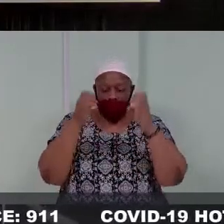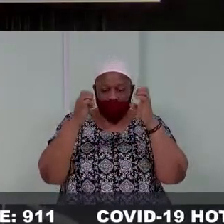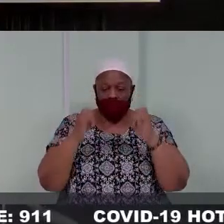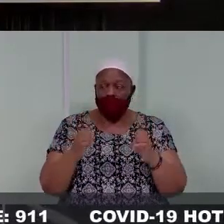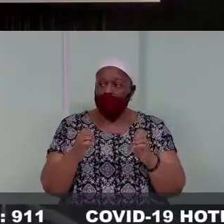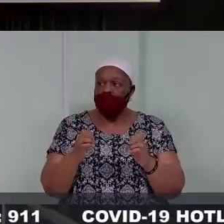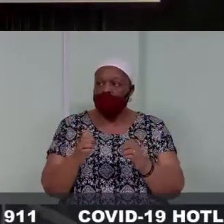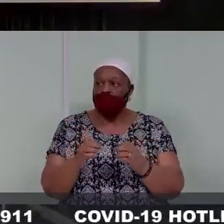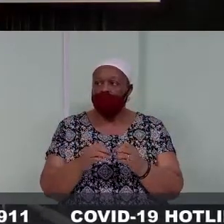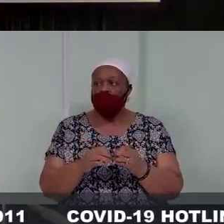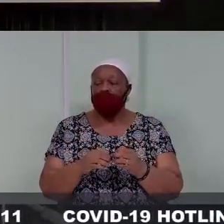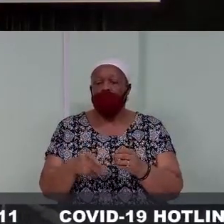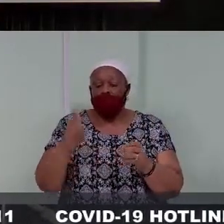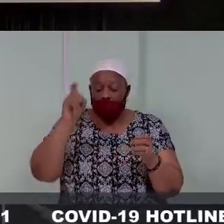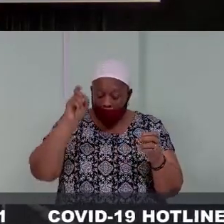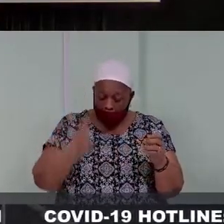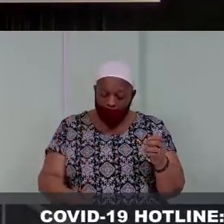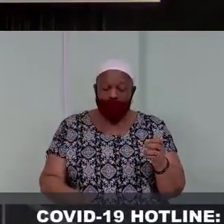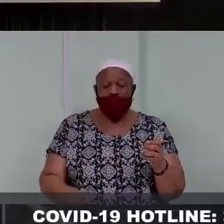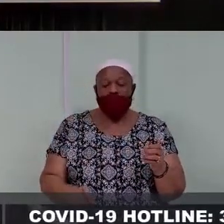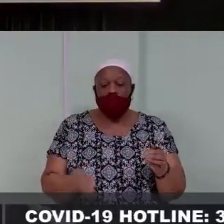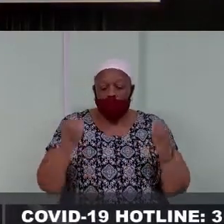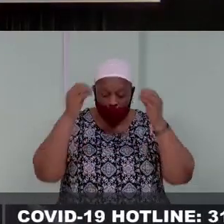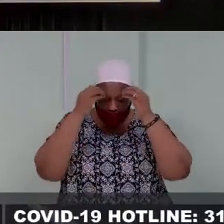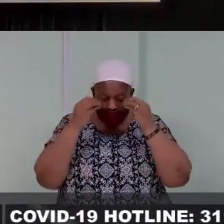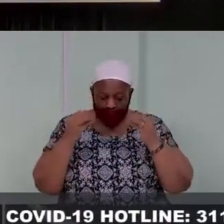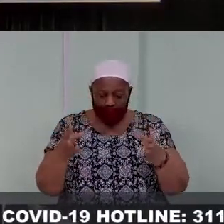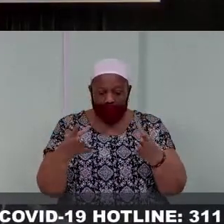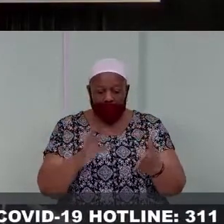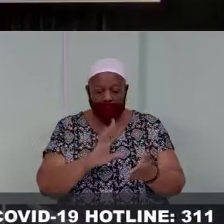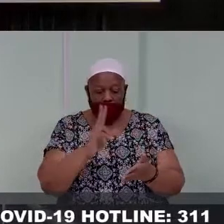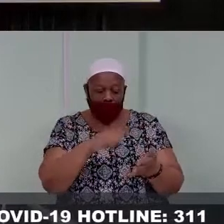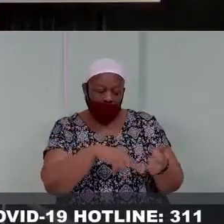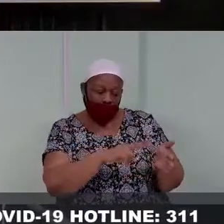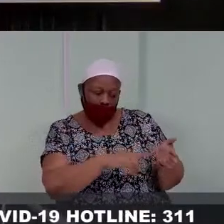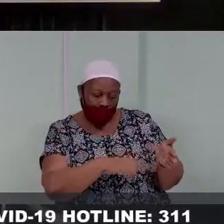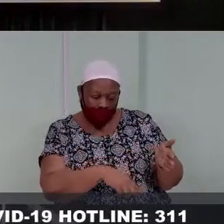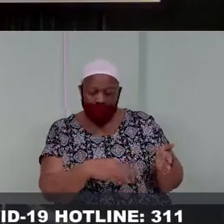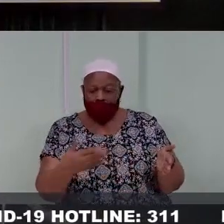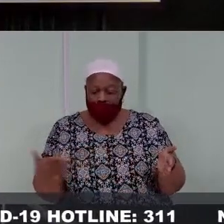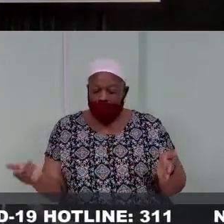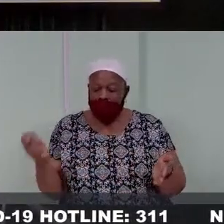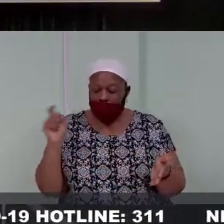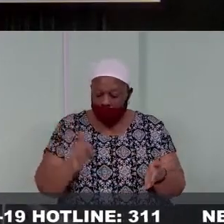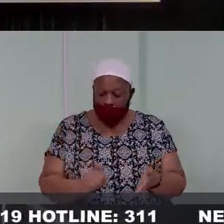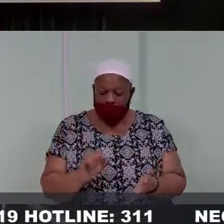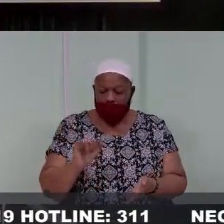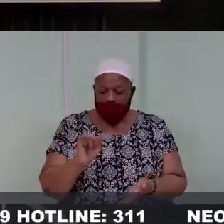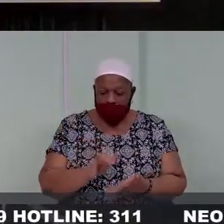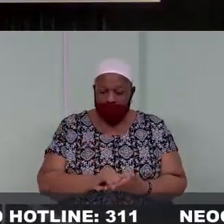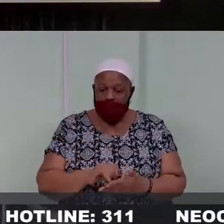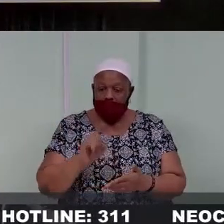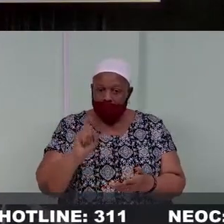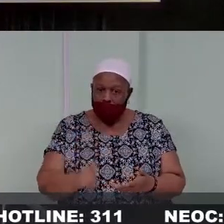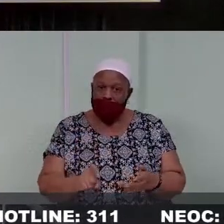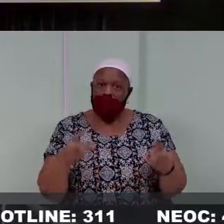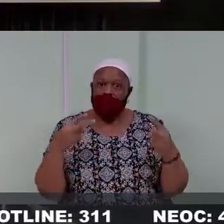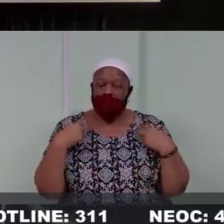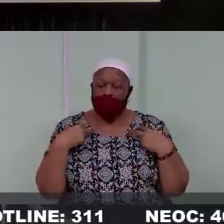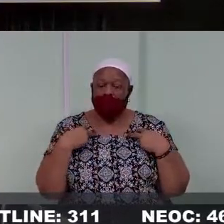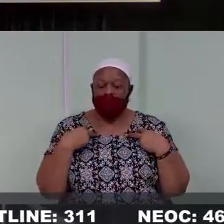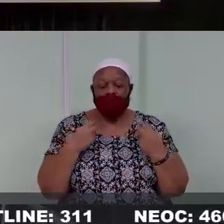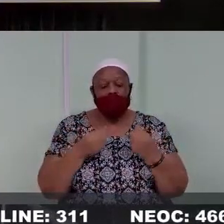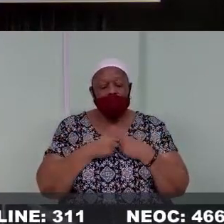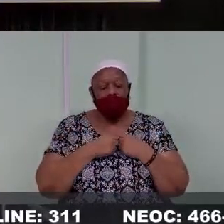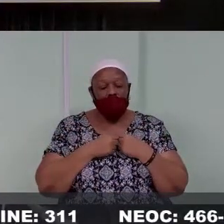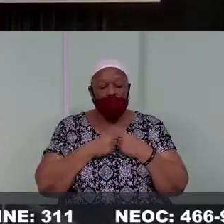standards set out in the third schedule. And this schedule speaks to the protocols that will guide the